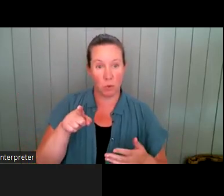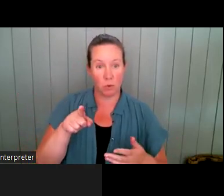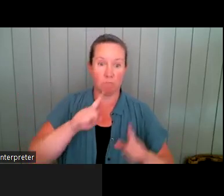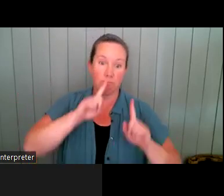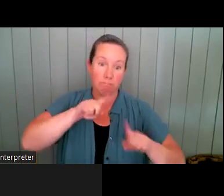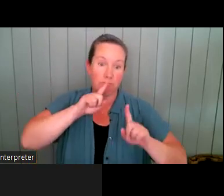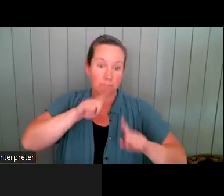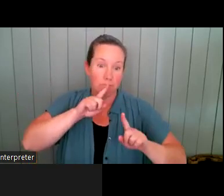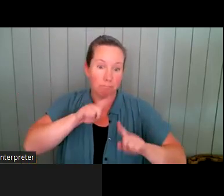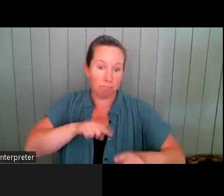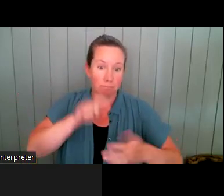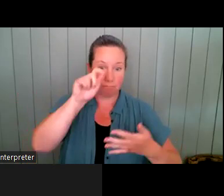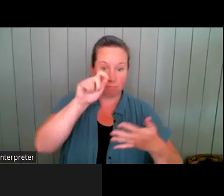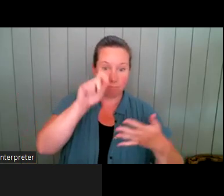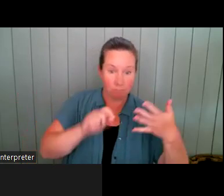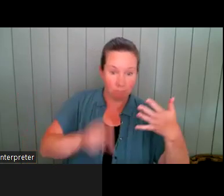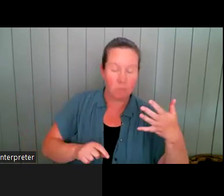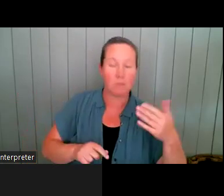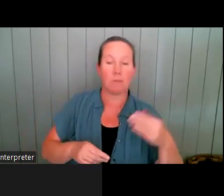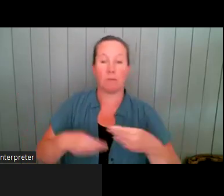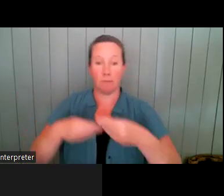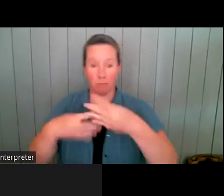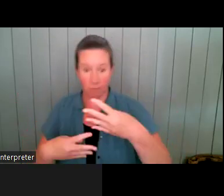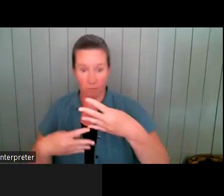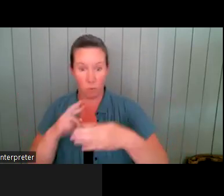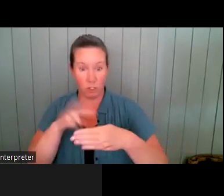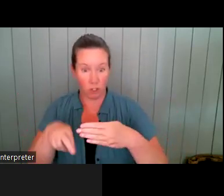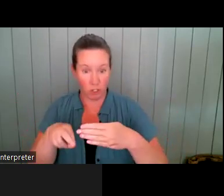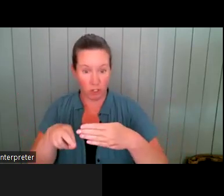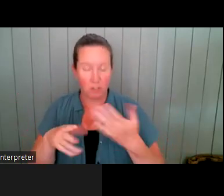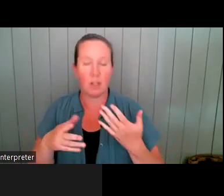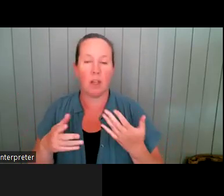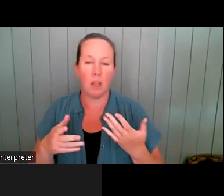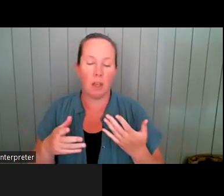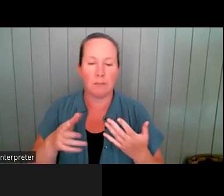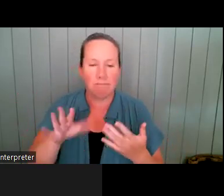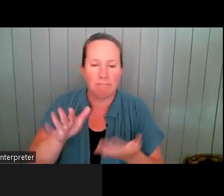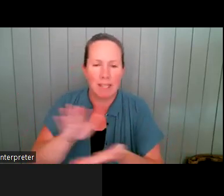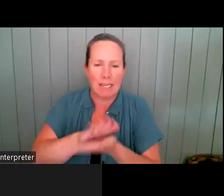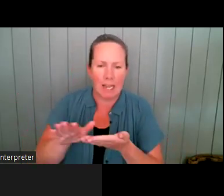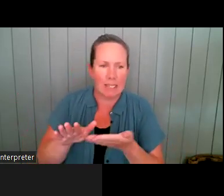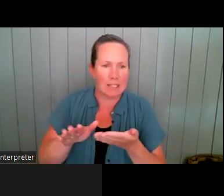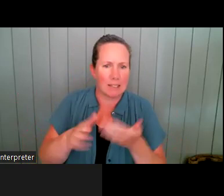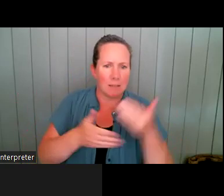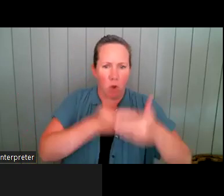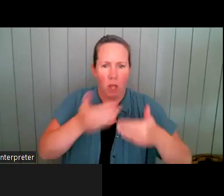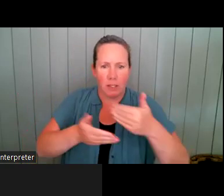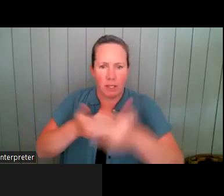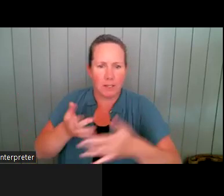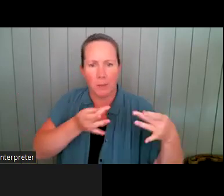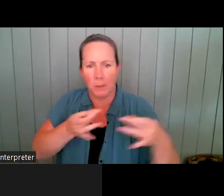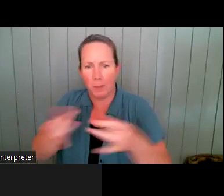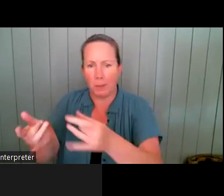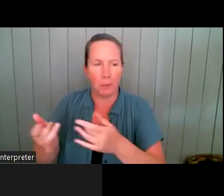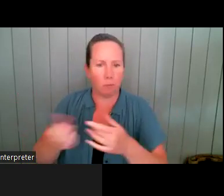there's different links that we can send you too, but it's nice because it moves you through it pretty easily. And